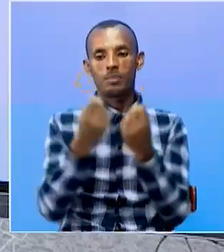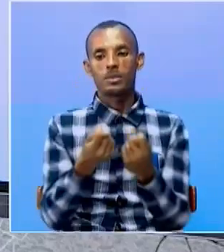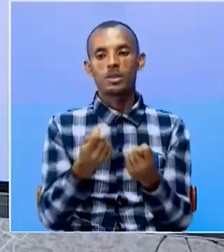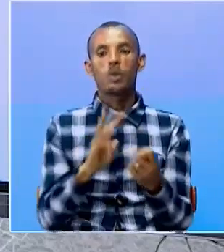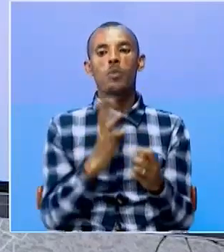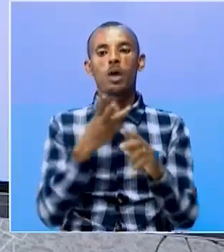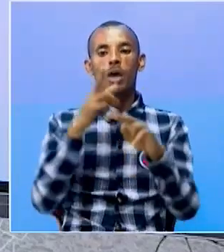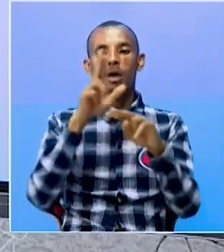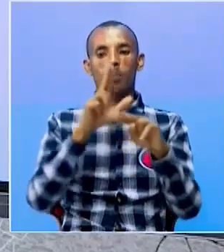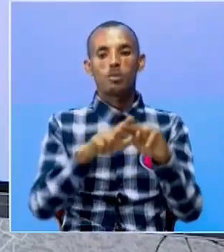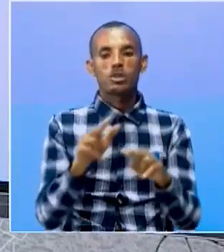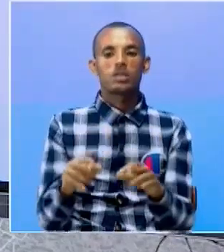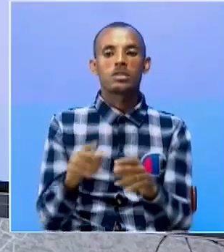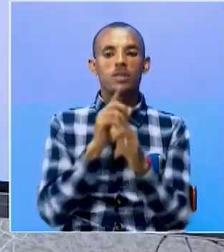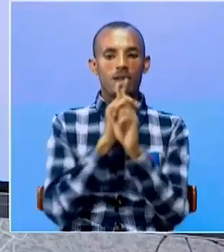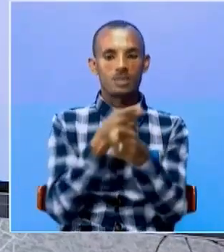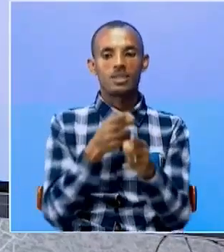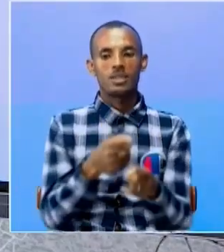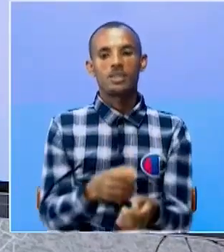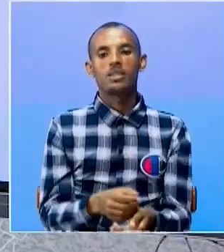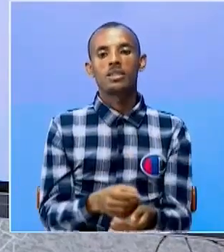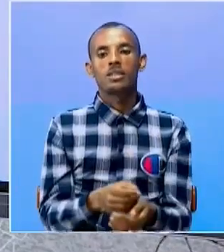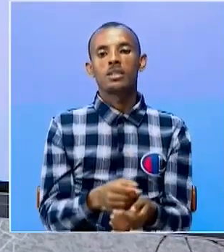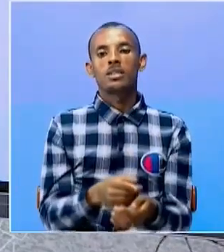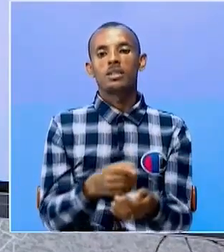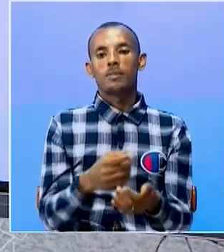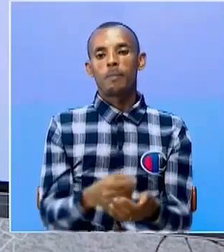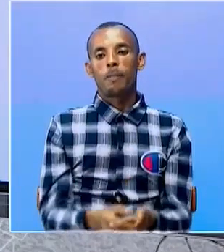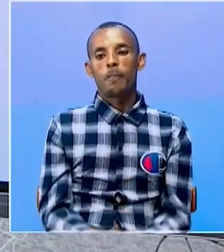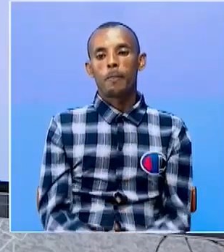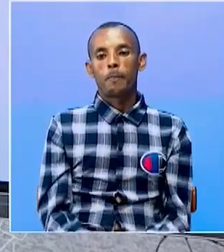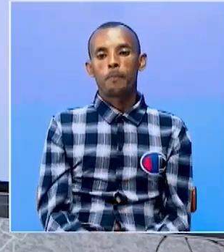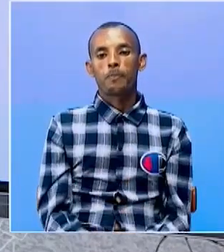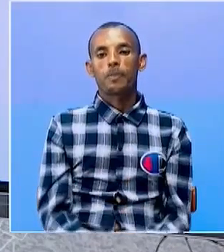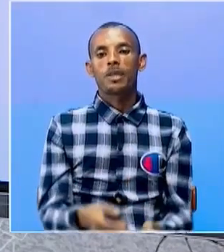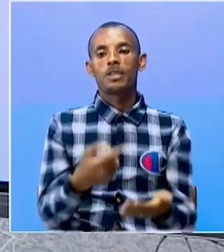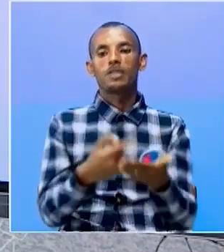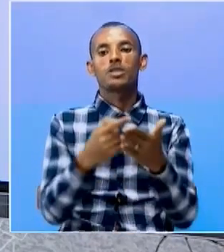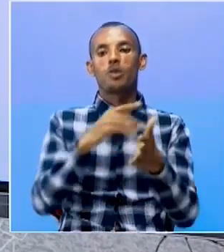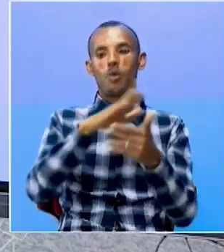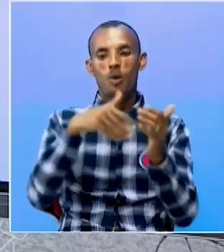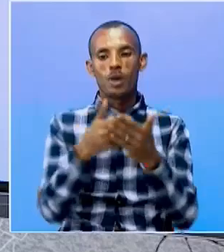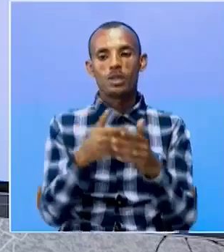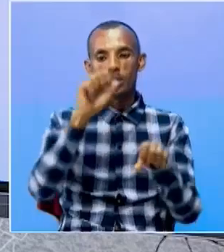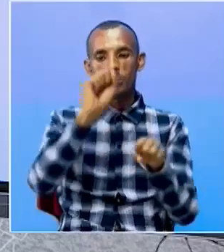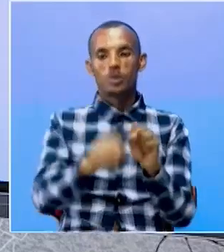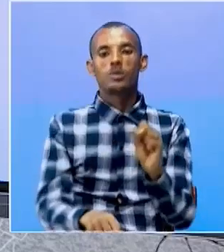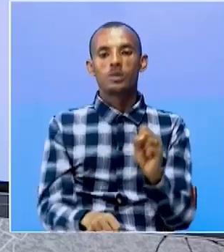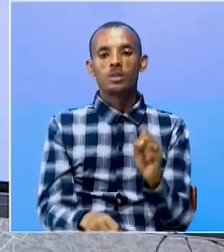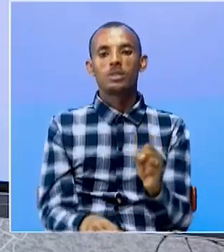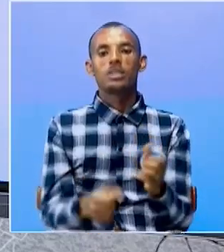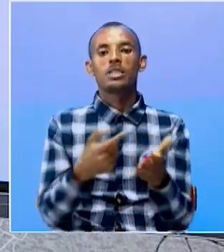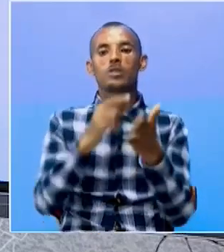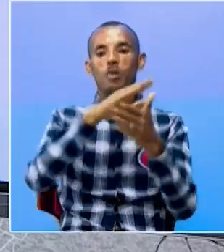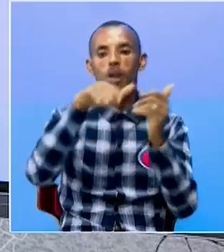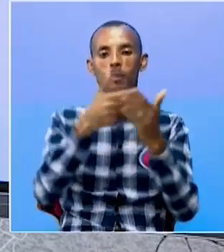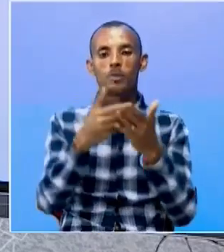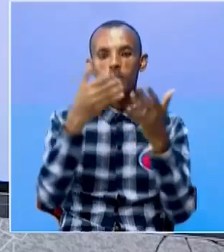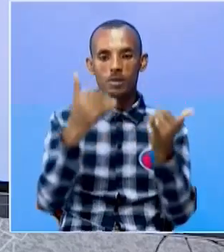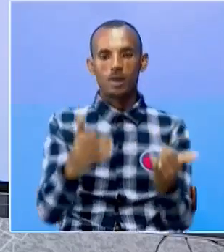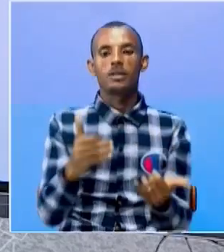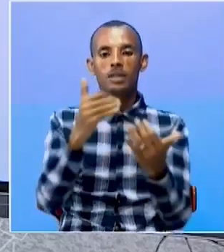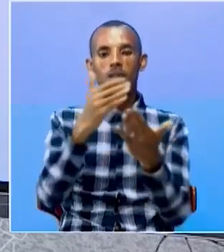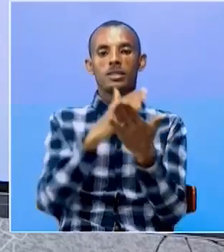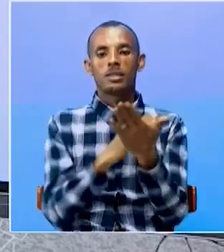it is. This is a simplified answer for this expression. That's all. So, this is all about today's